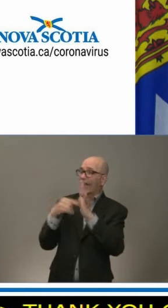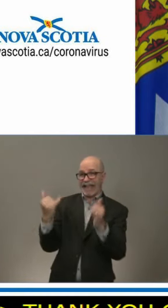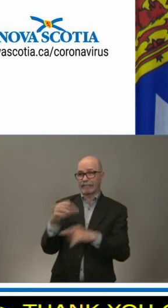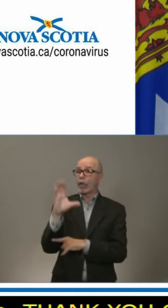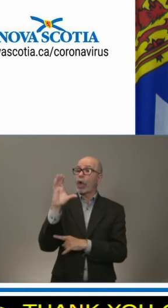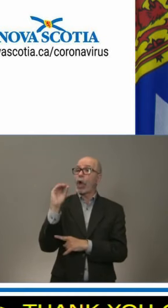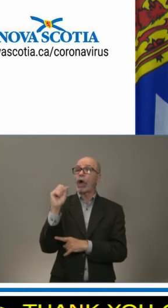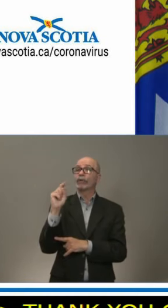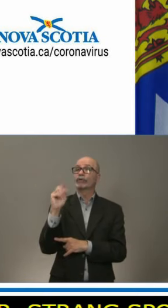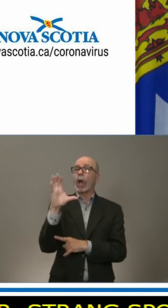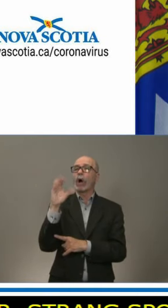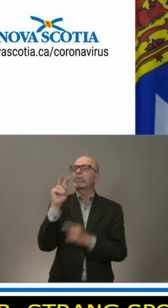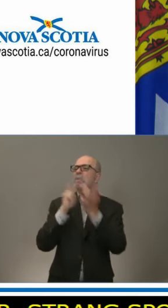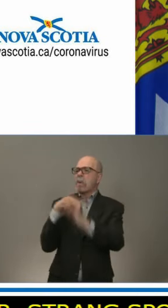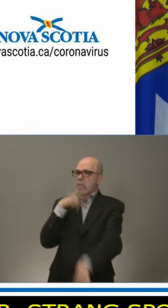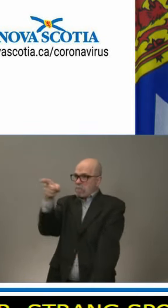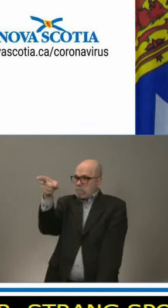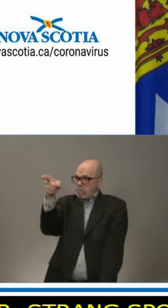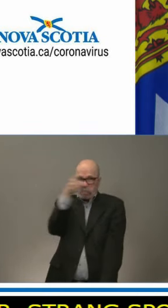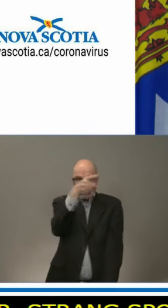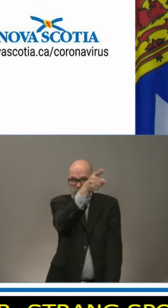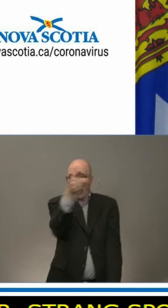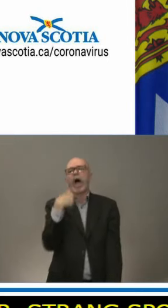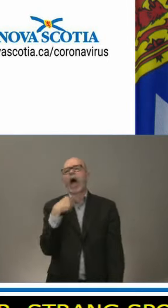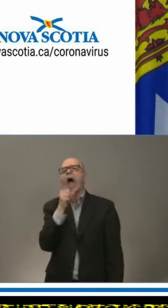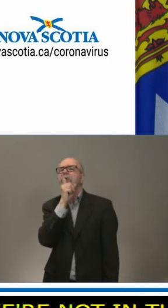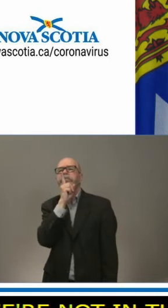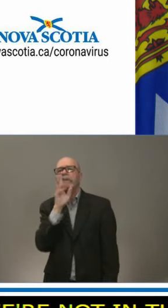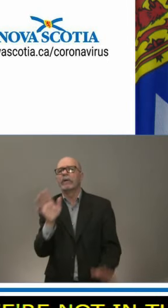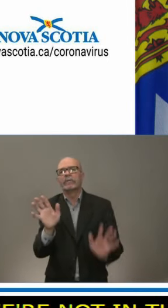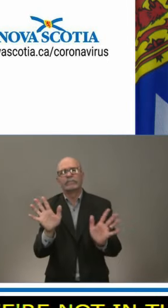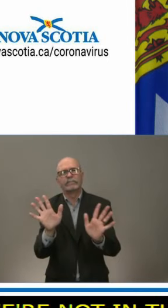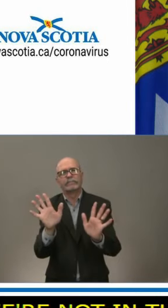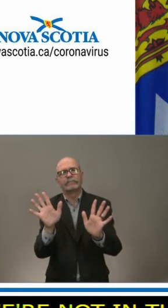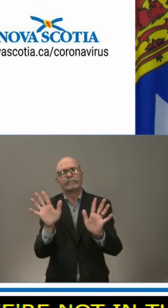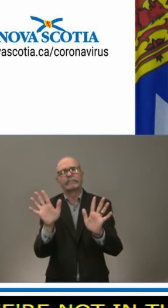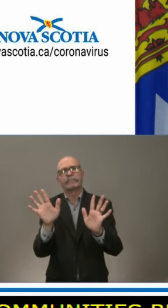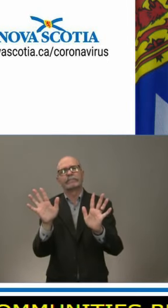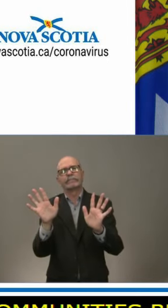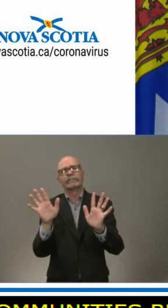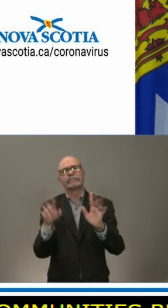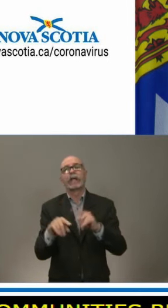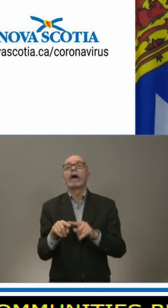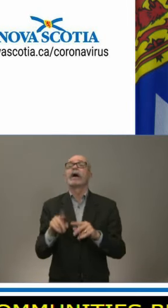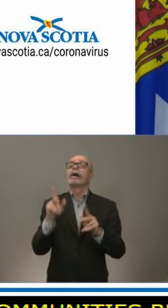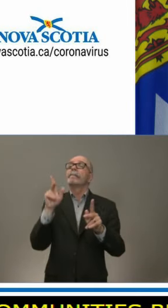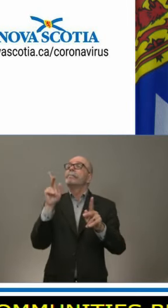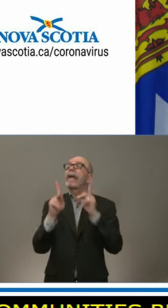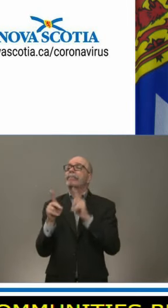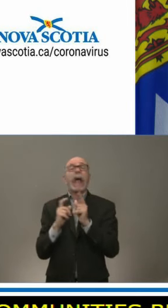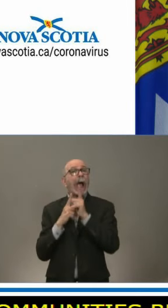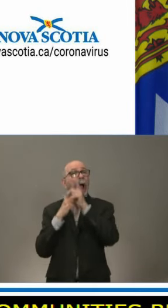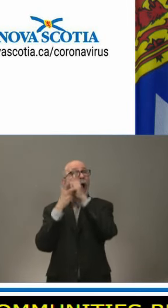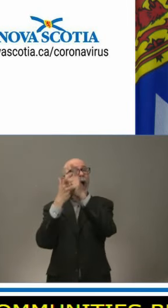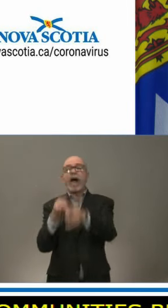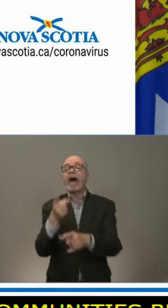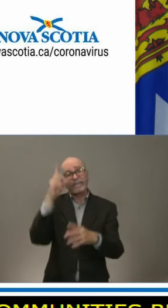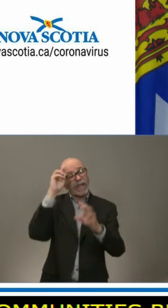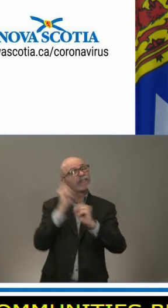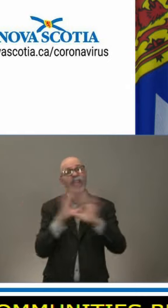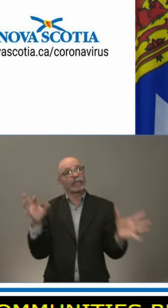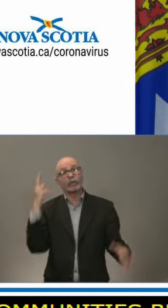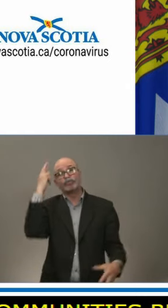we have to. Not only are too many people showing up at stores unnecessarily, when they get there, they are not physically